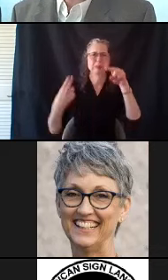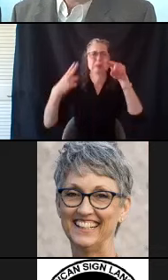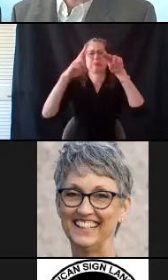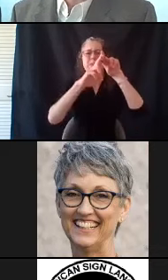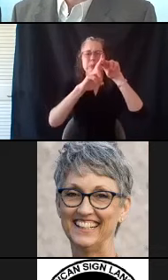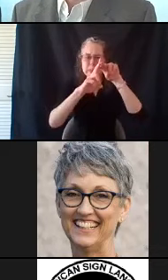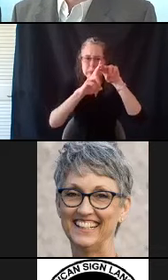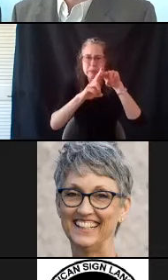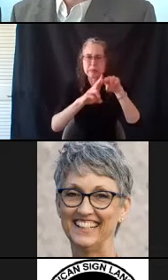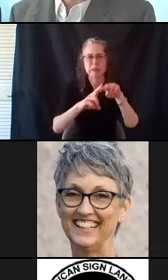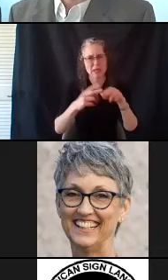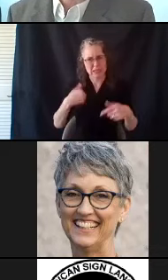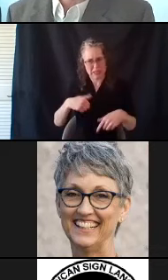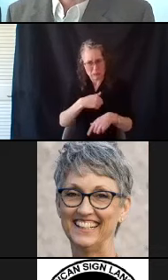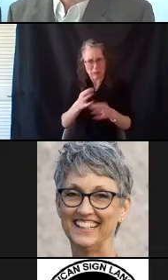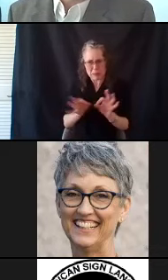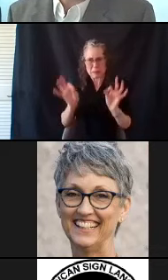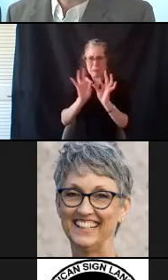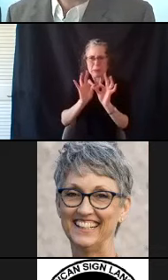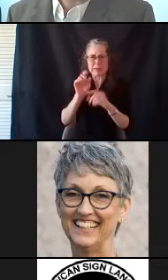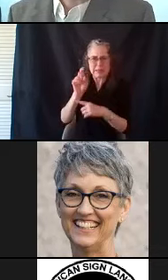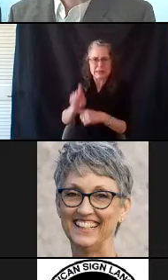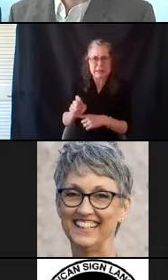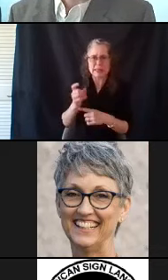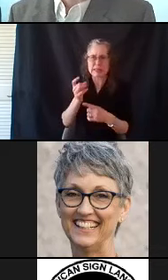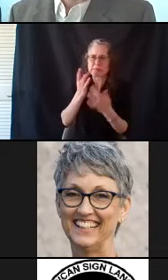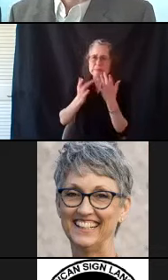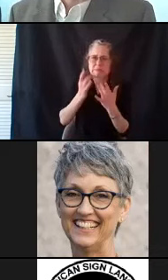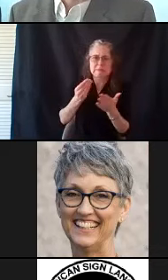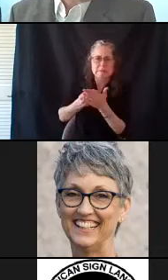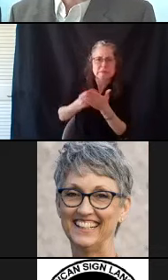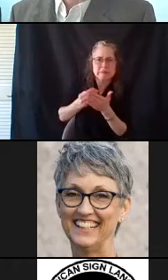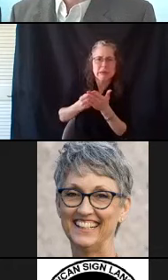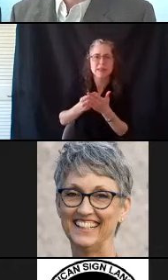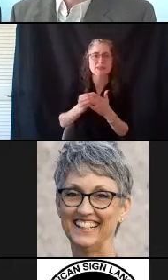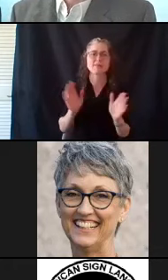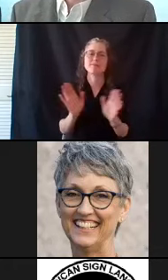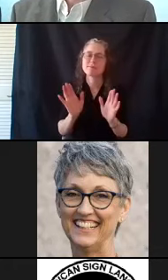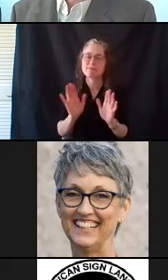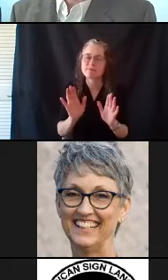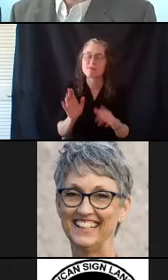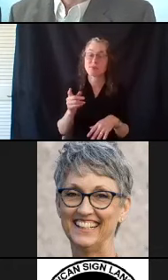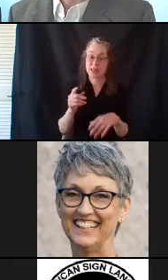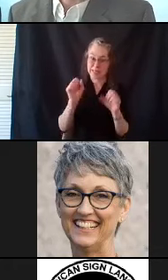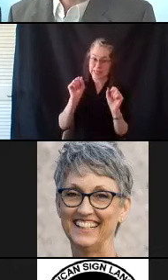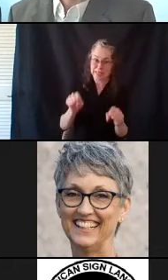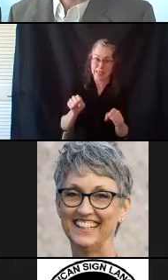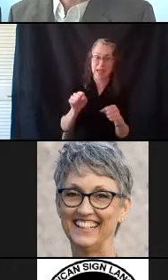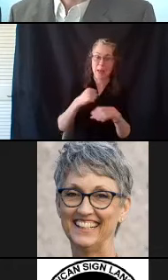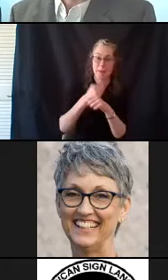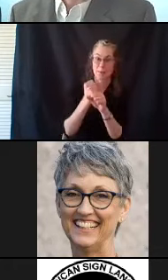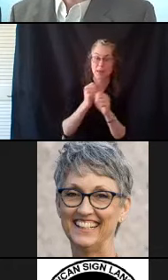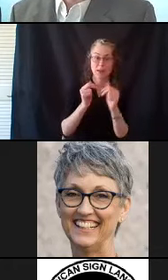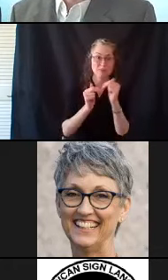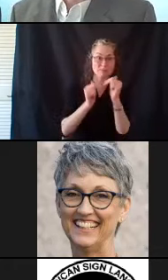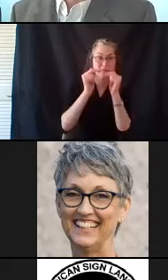for millions of us with disabilities and without. It's also practical to construct the most